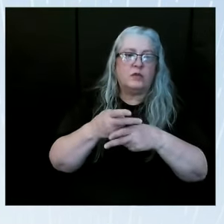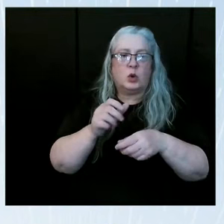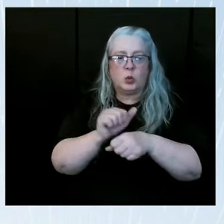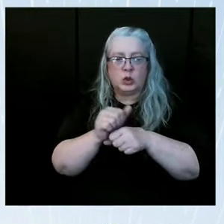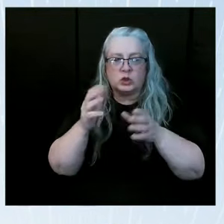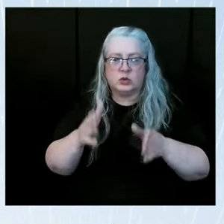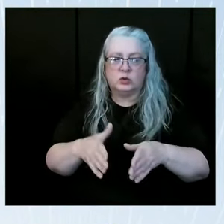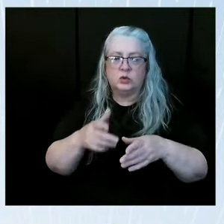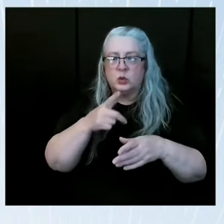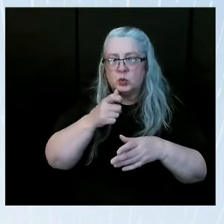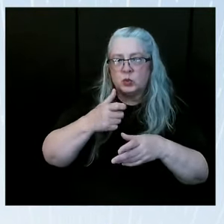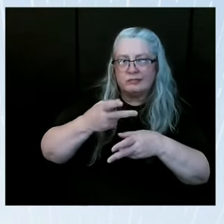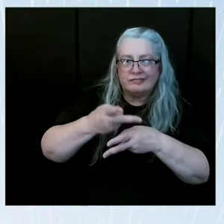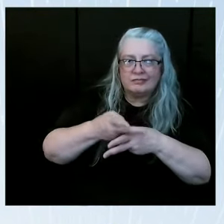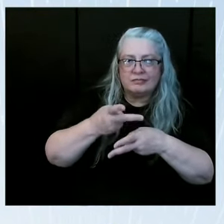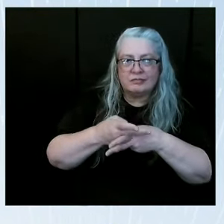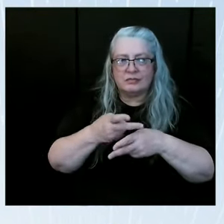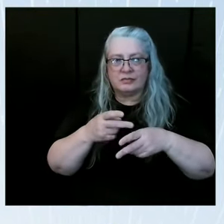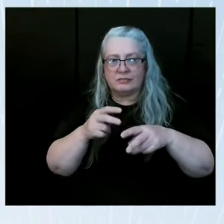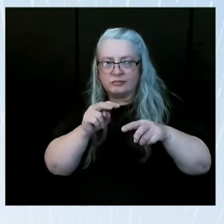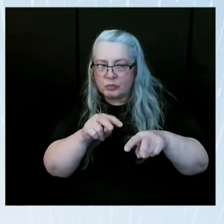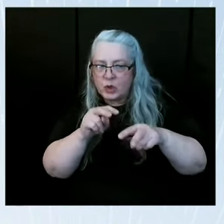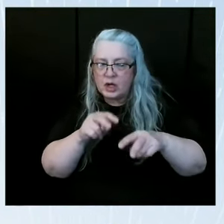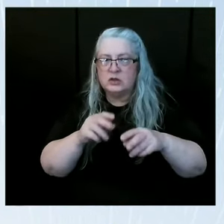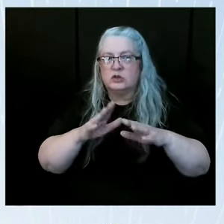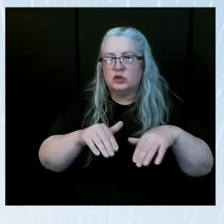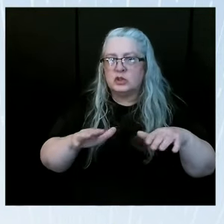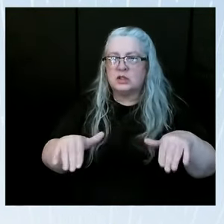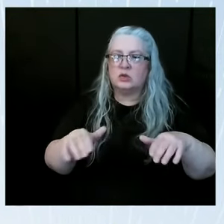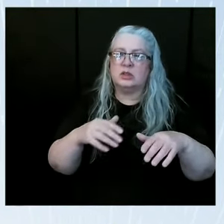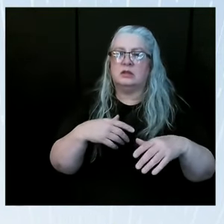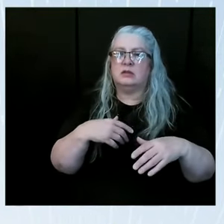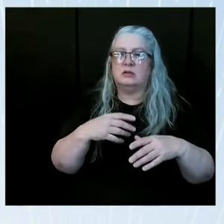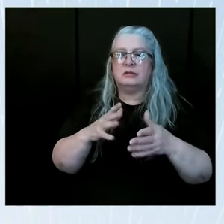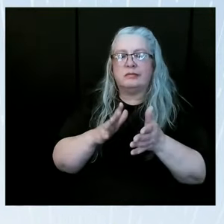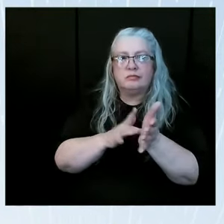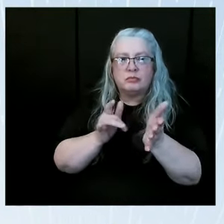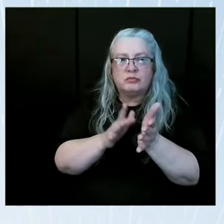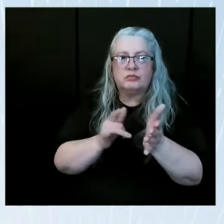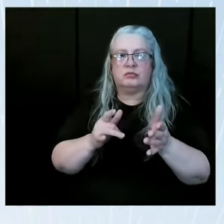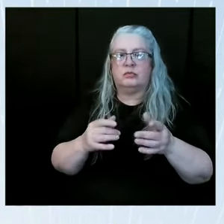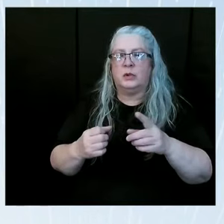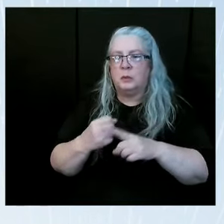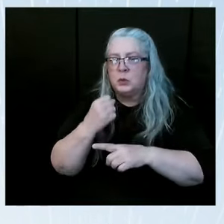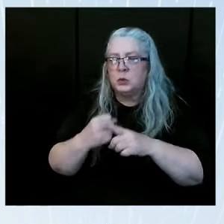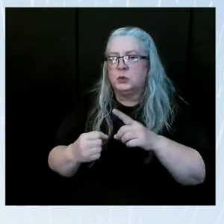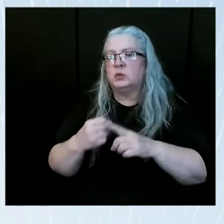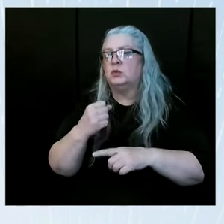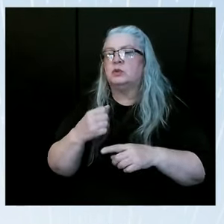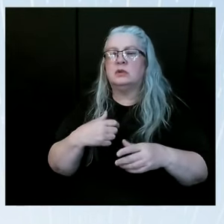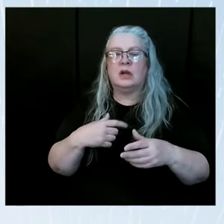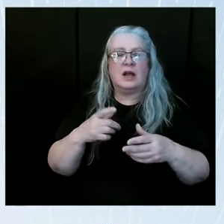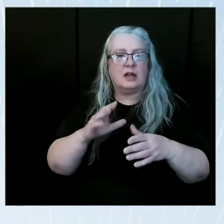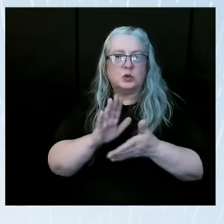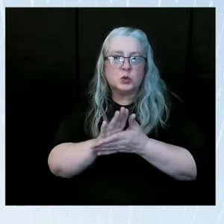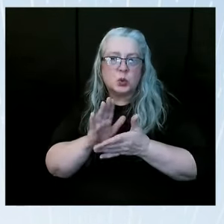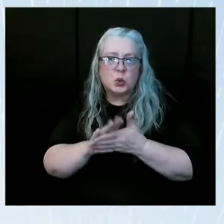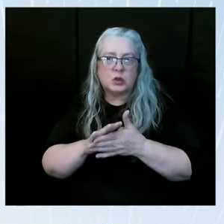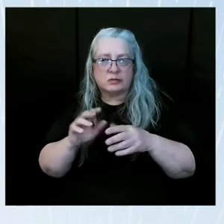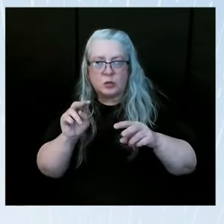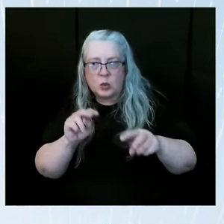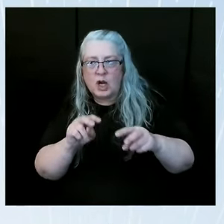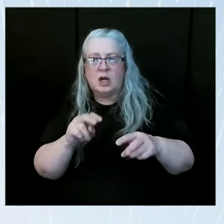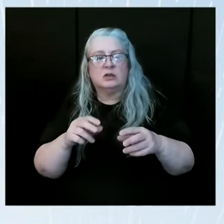and implement education for school staff and students to prevent human trafficking, and we published a human trafficking school safety